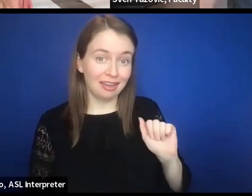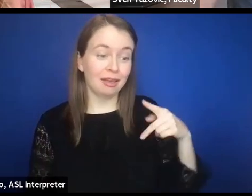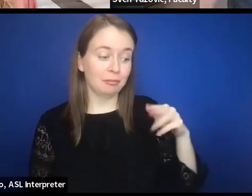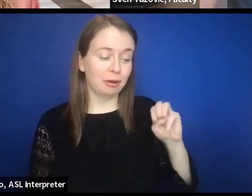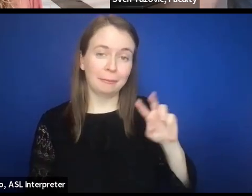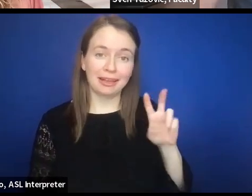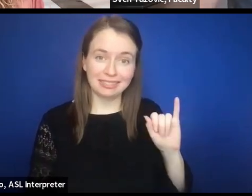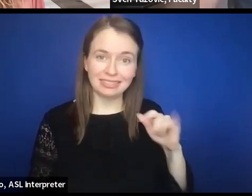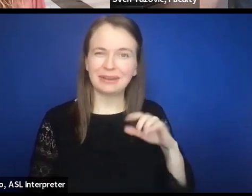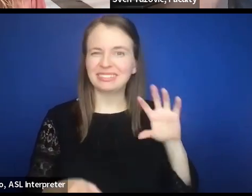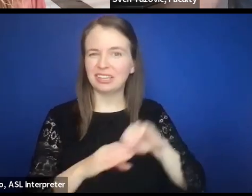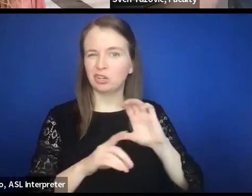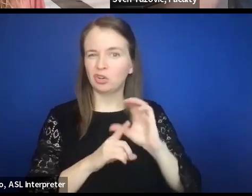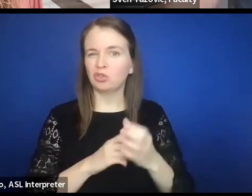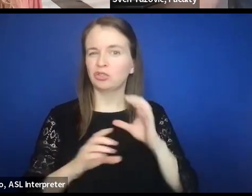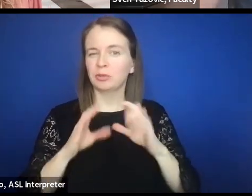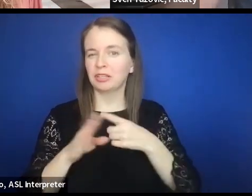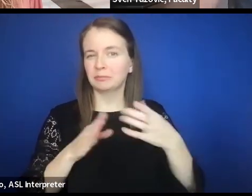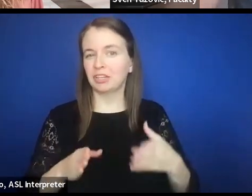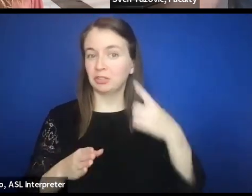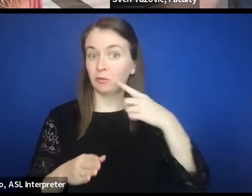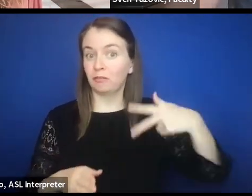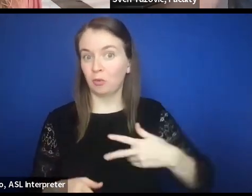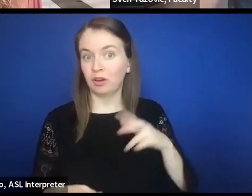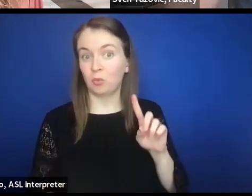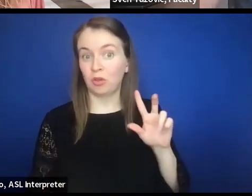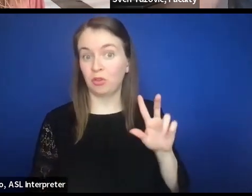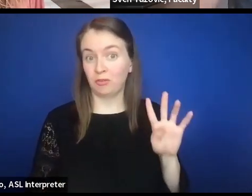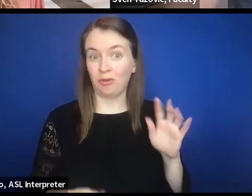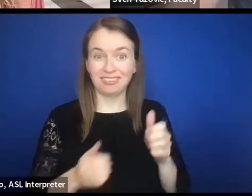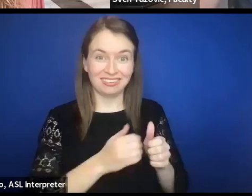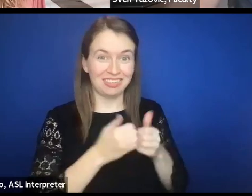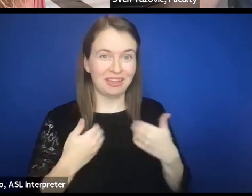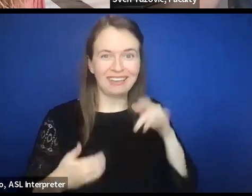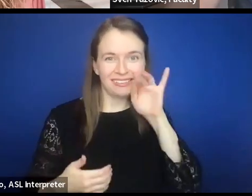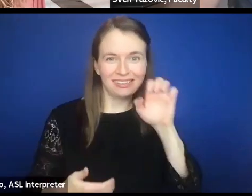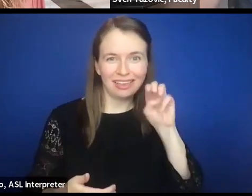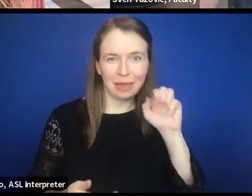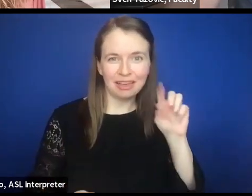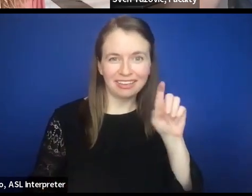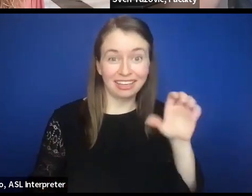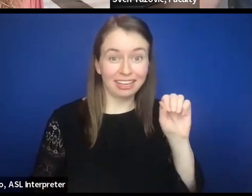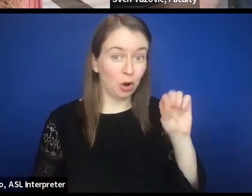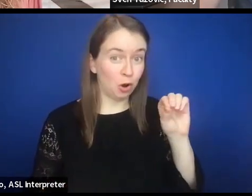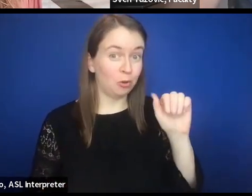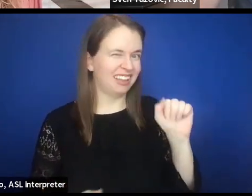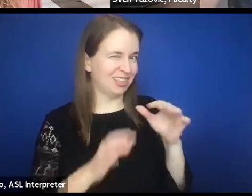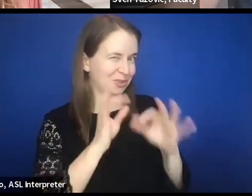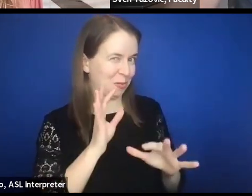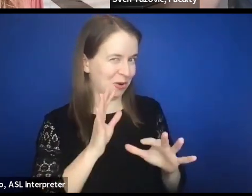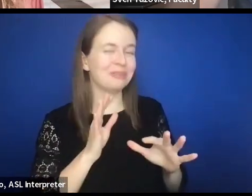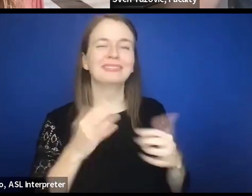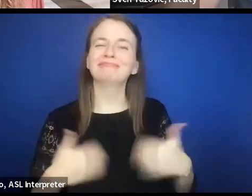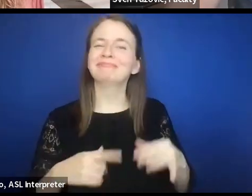was Intercultural Communication Specialist for Voyage 134. Together with me, there is DeCaro, ASL Interpreter. And today we have a